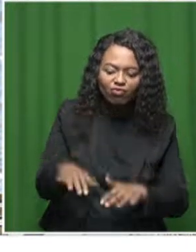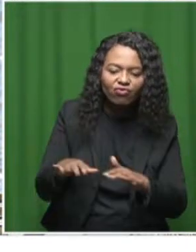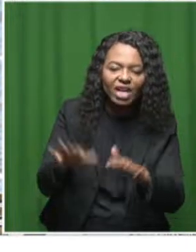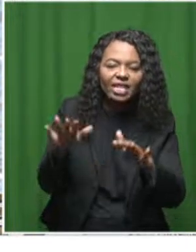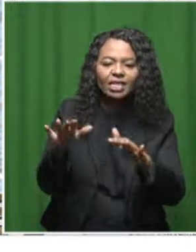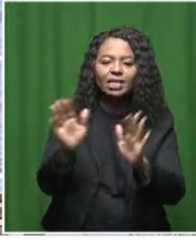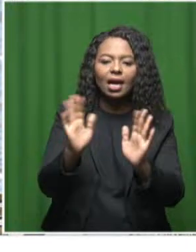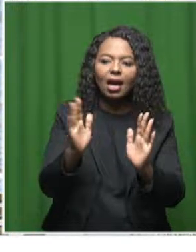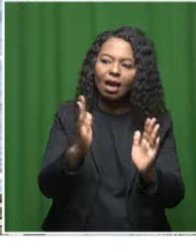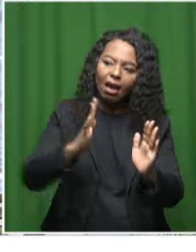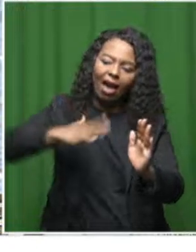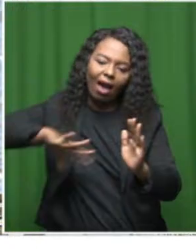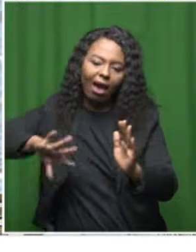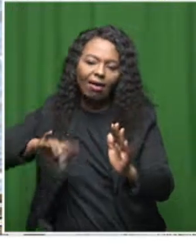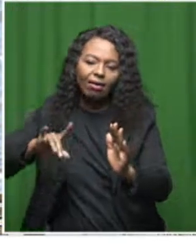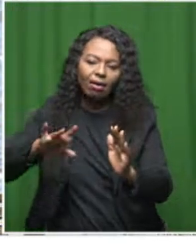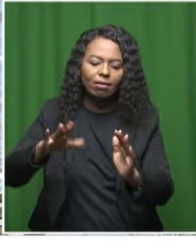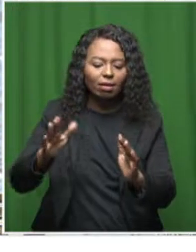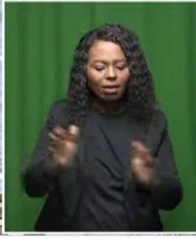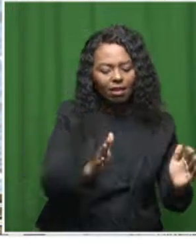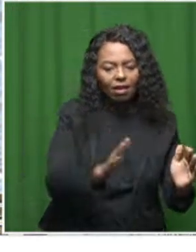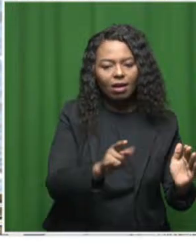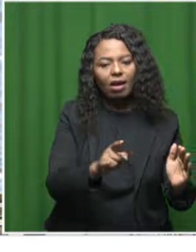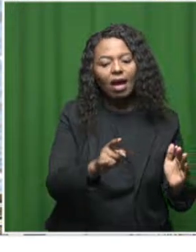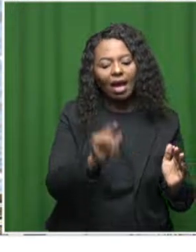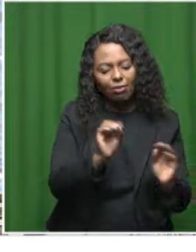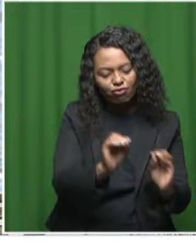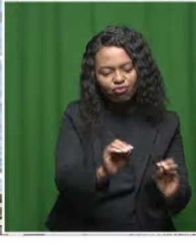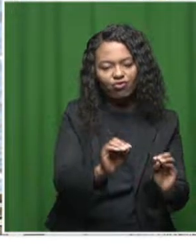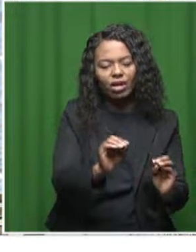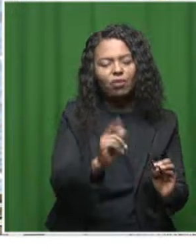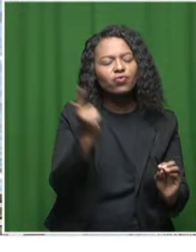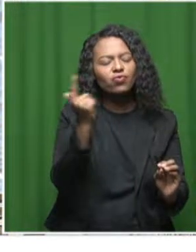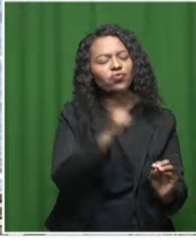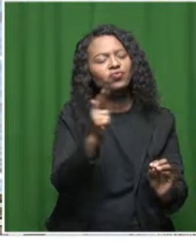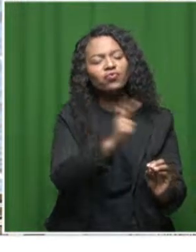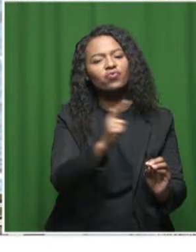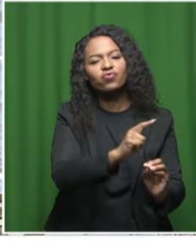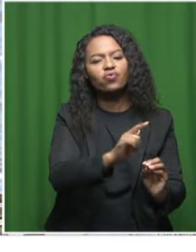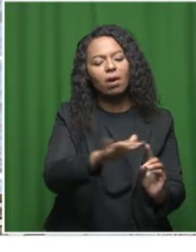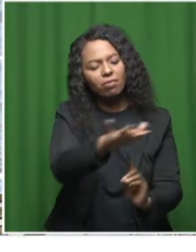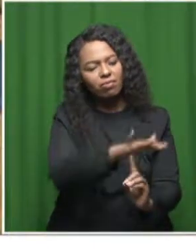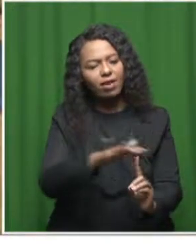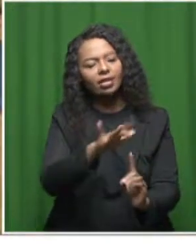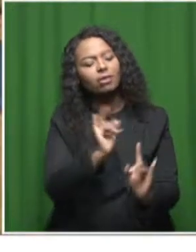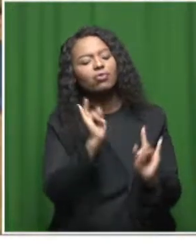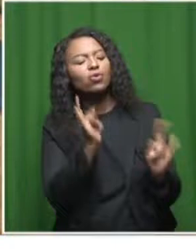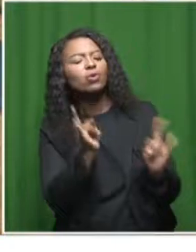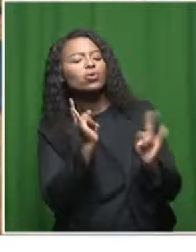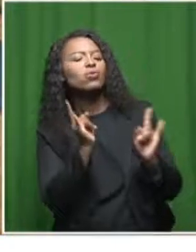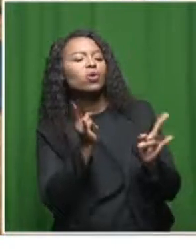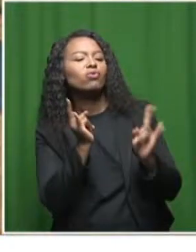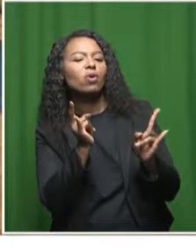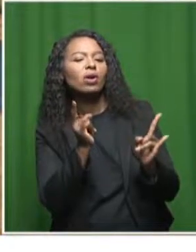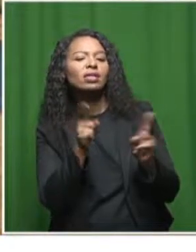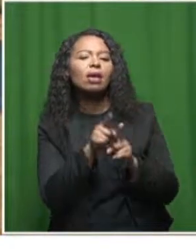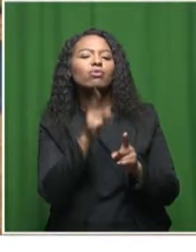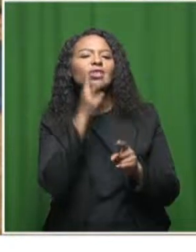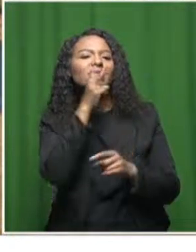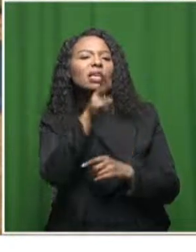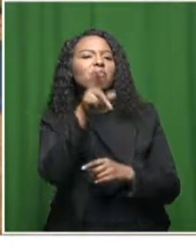like the Beachwood Mangroves, which also again offers really incredible bird watching, but in a very in